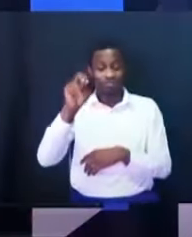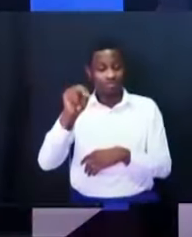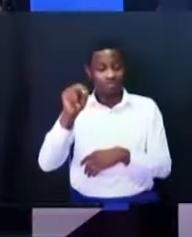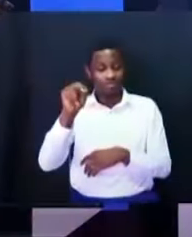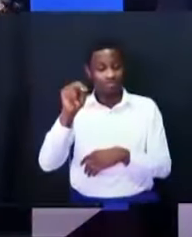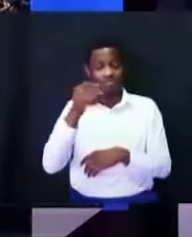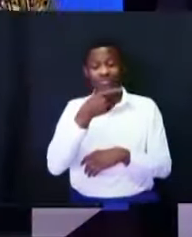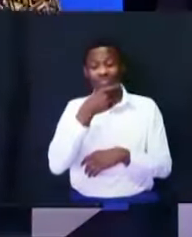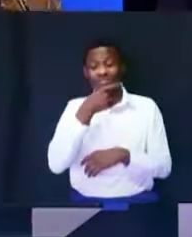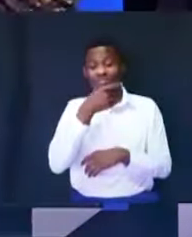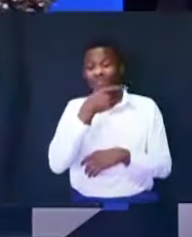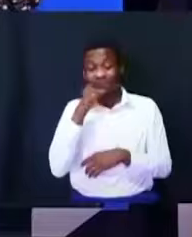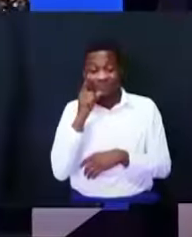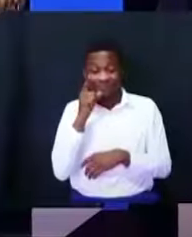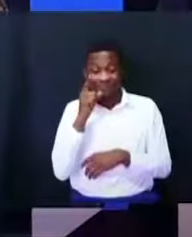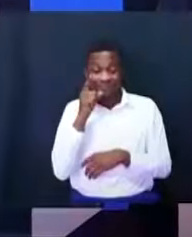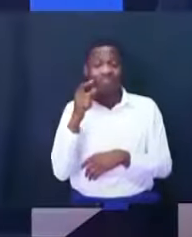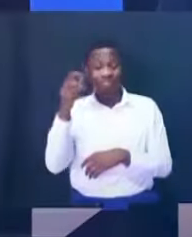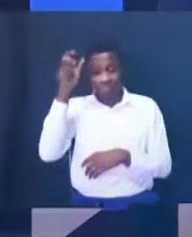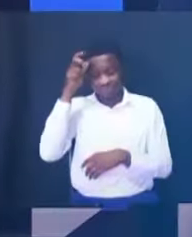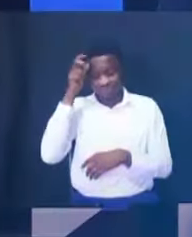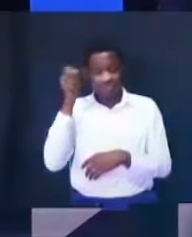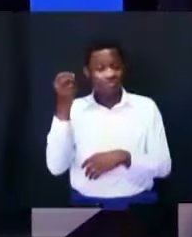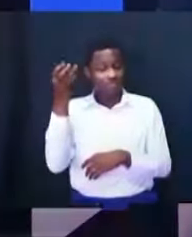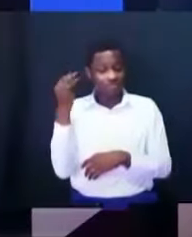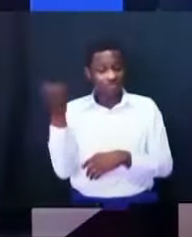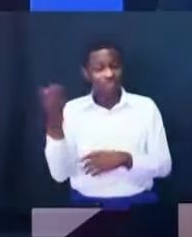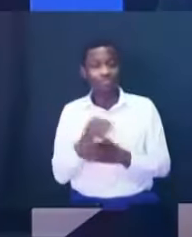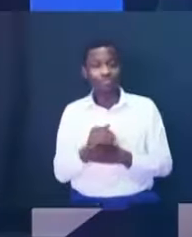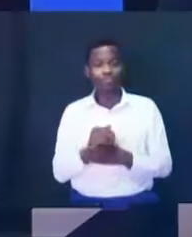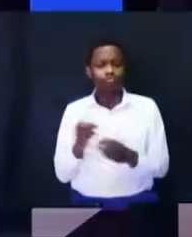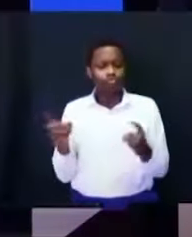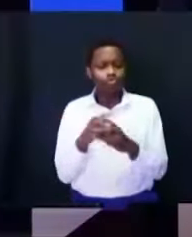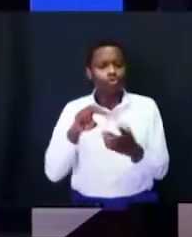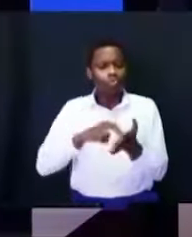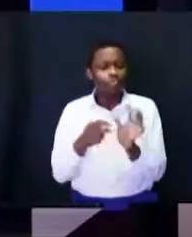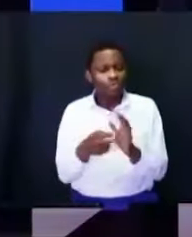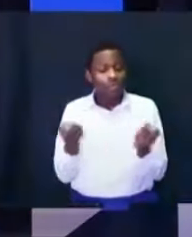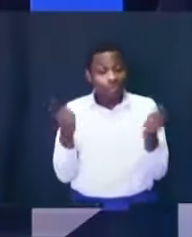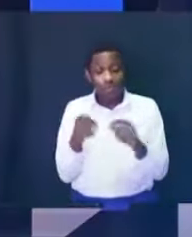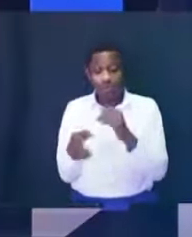now this one tells us that when God created man Satan was also there in